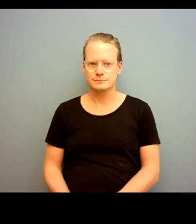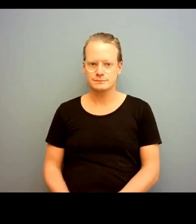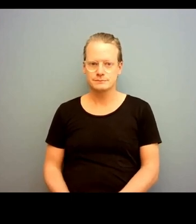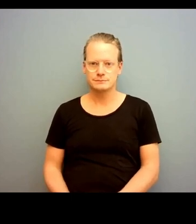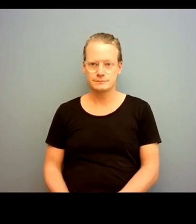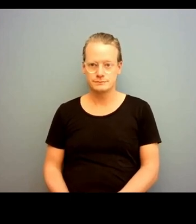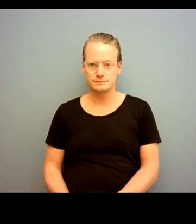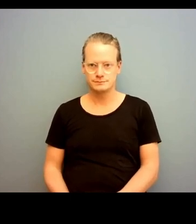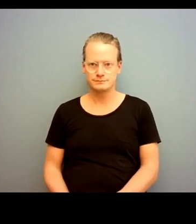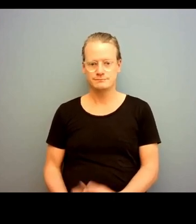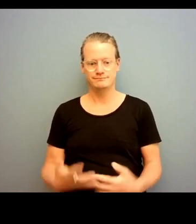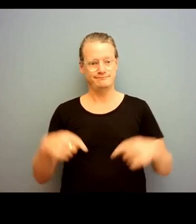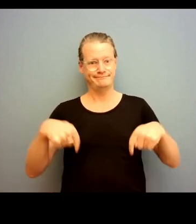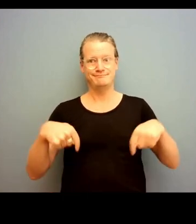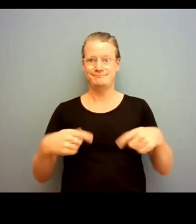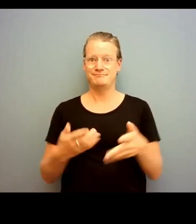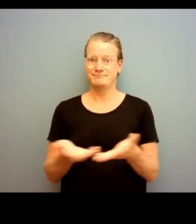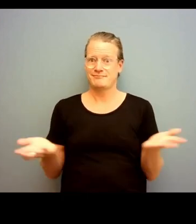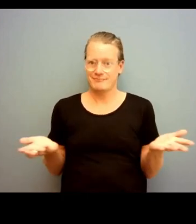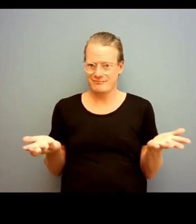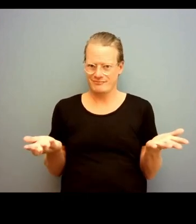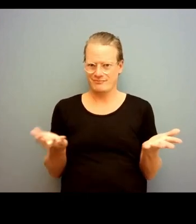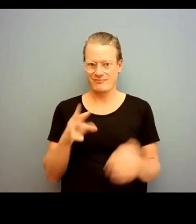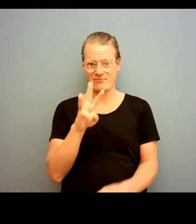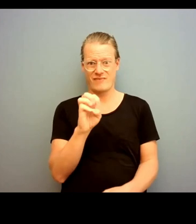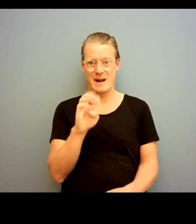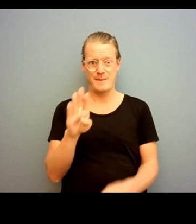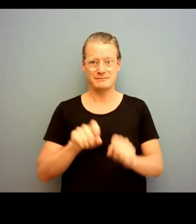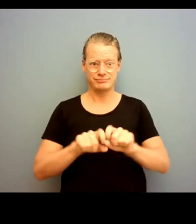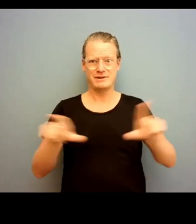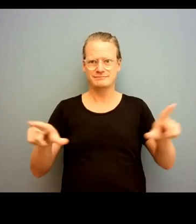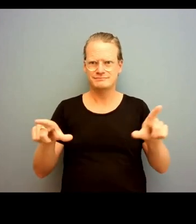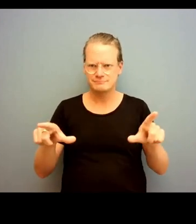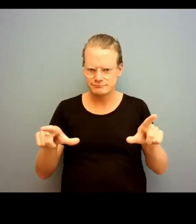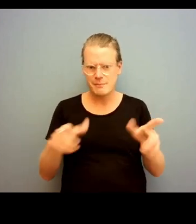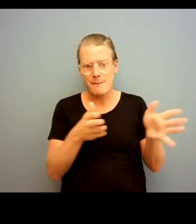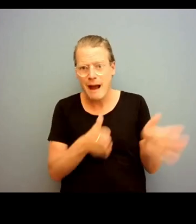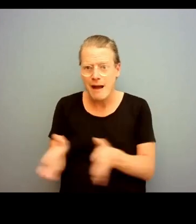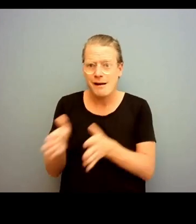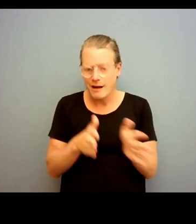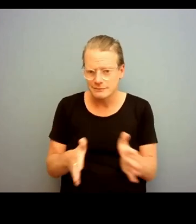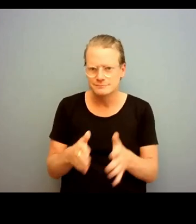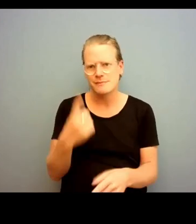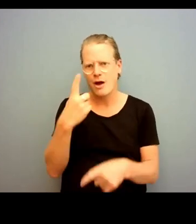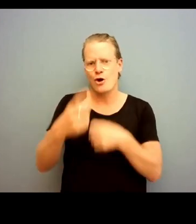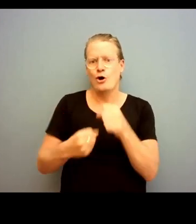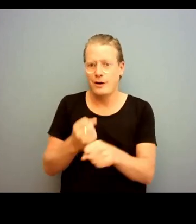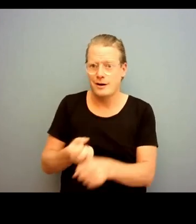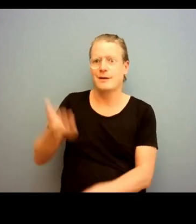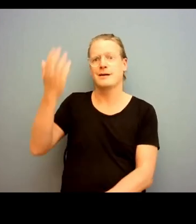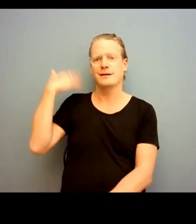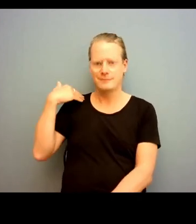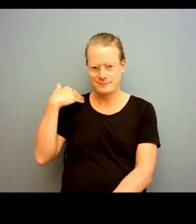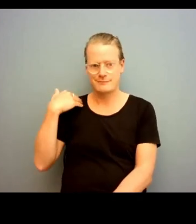Welfare last autumn 2020. It is thus a great pleasure to be here today with